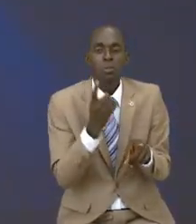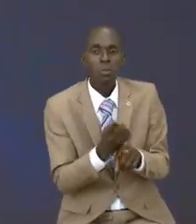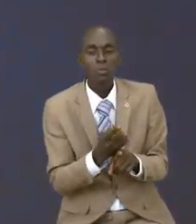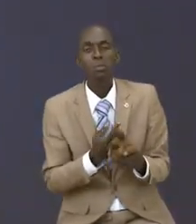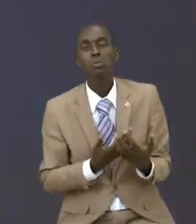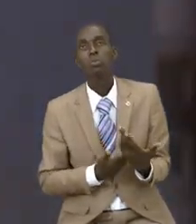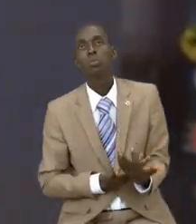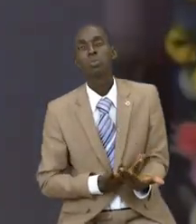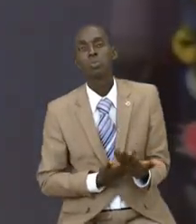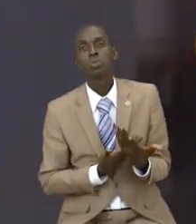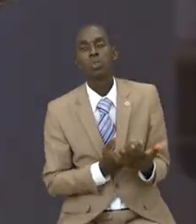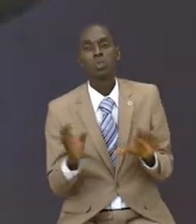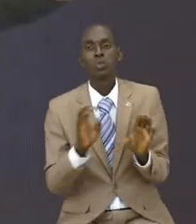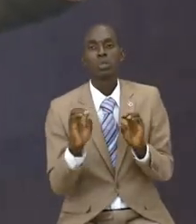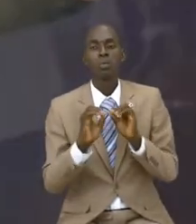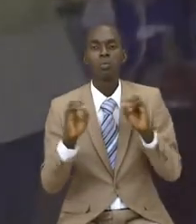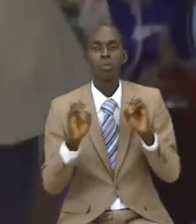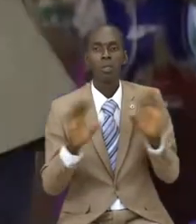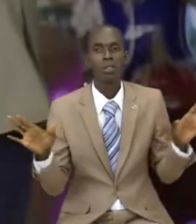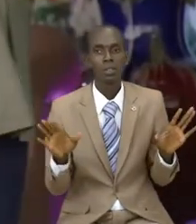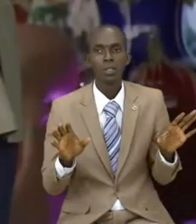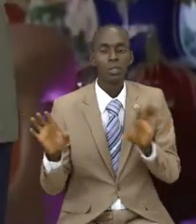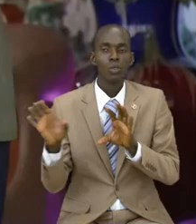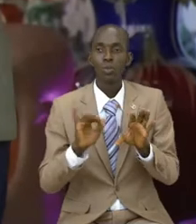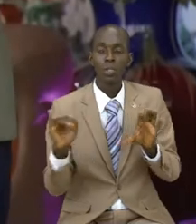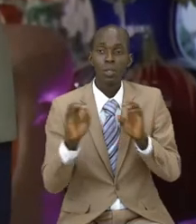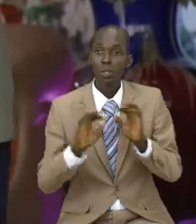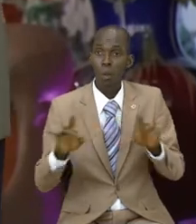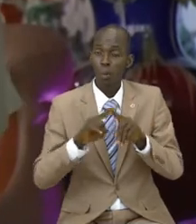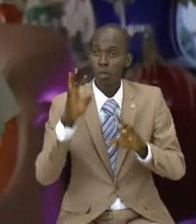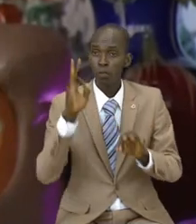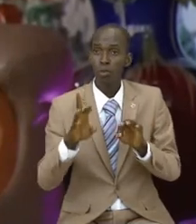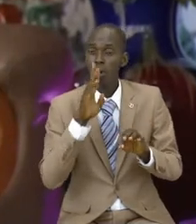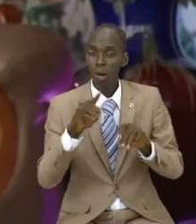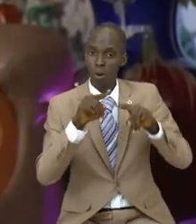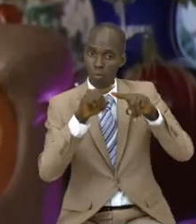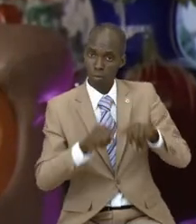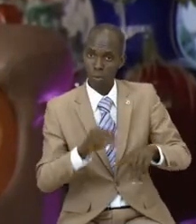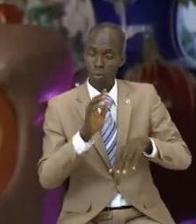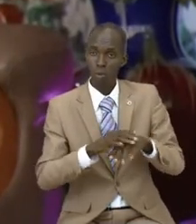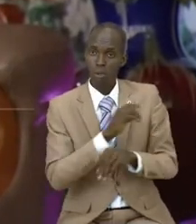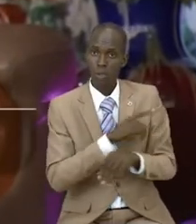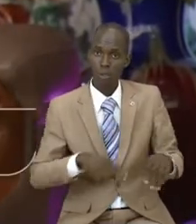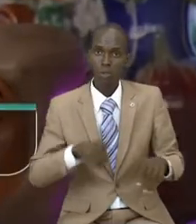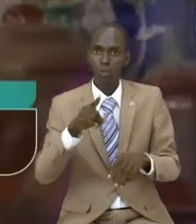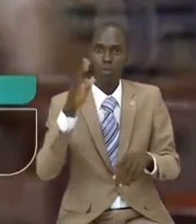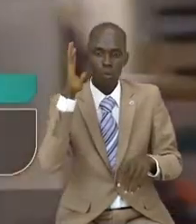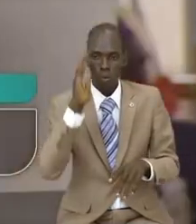those who are waiting, waiting in reality, they watch actively